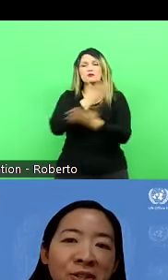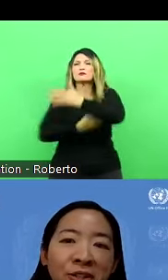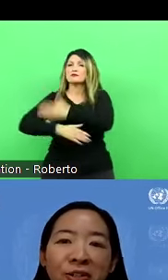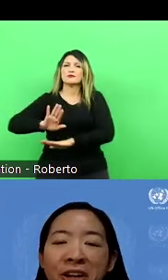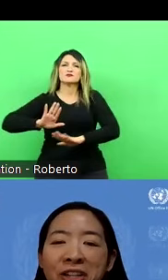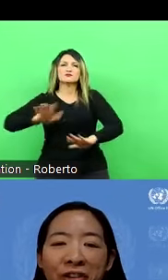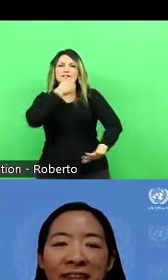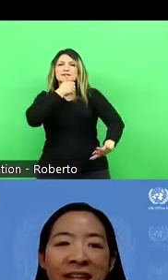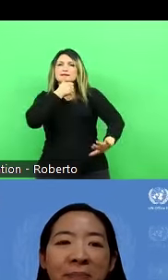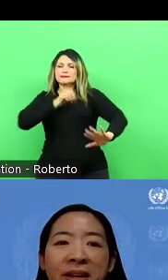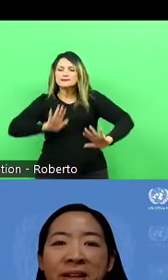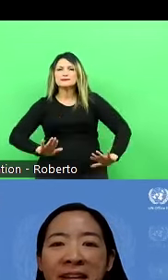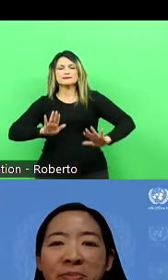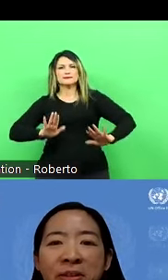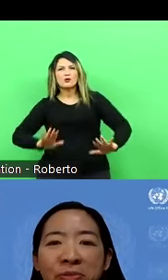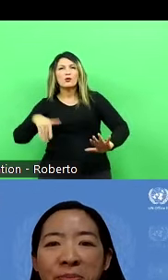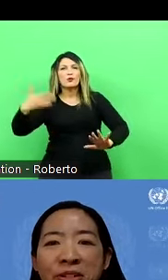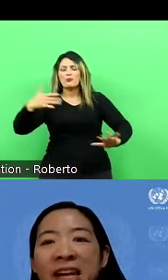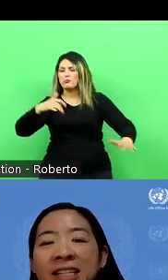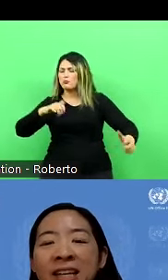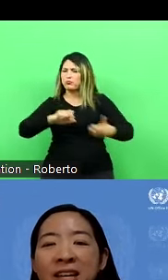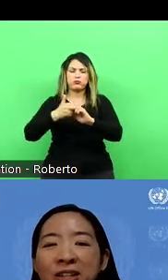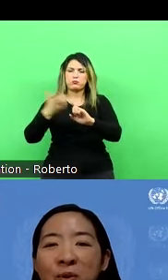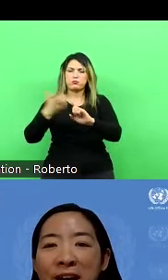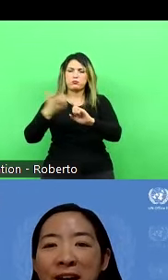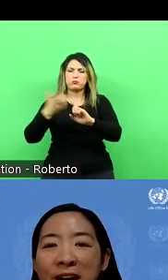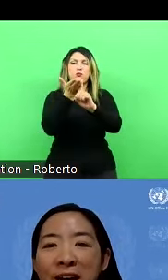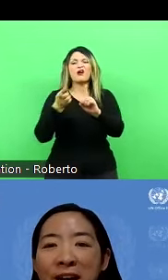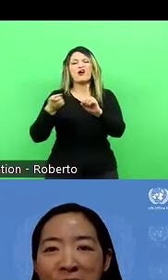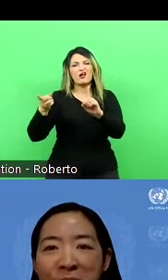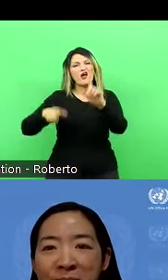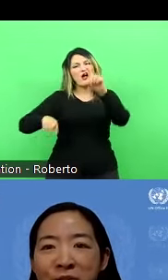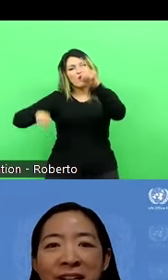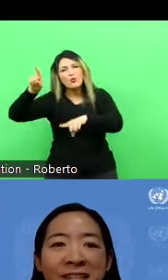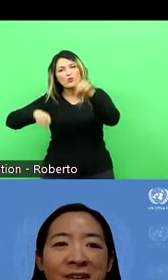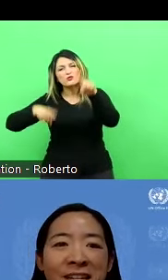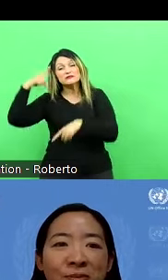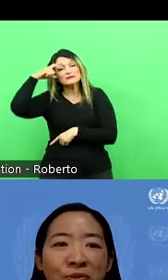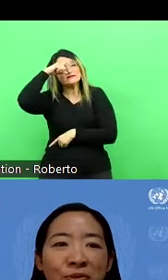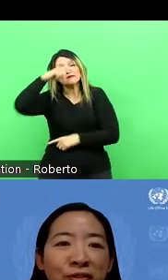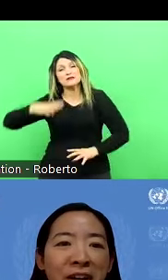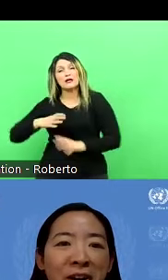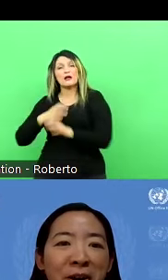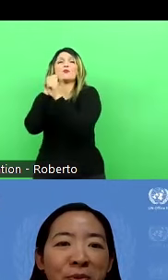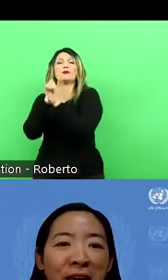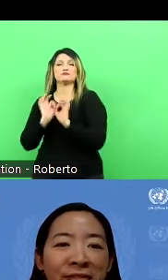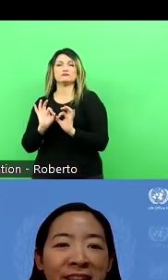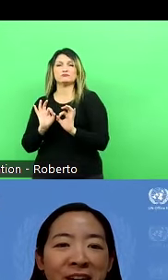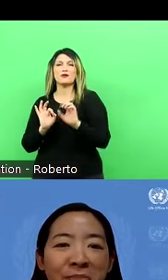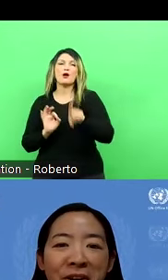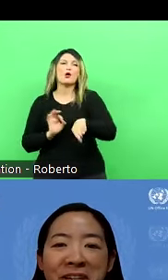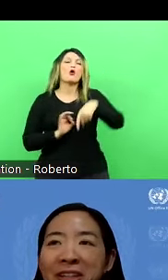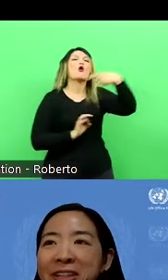of disaster. You got it correctly, 93%. So we have more than 500 people joining. So let's move. We